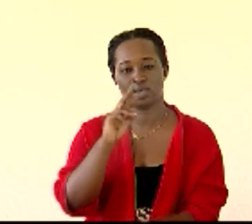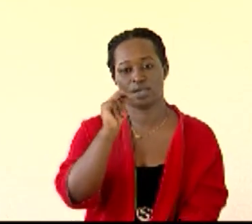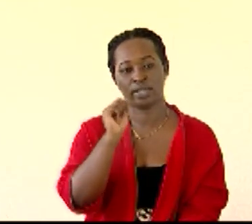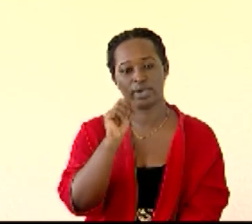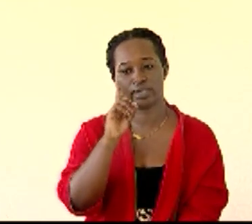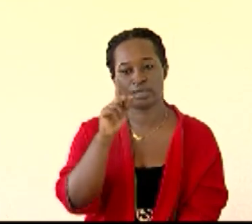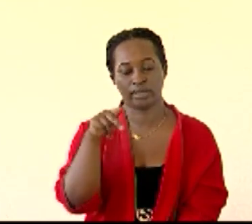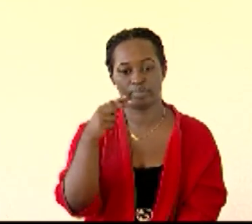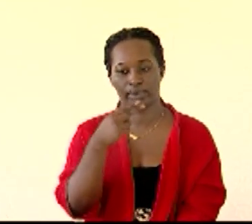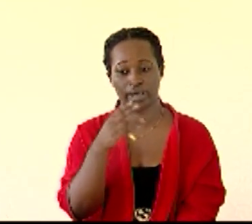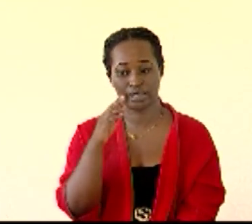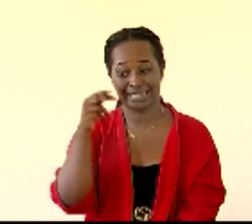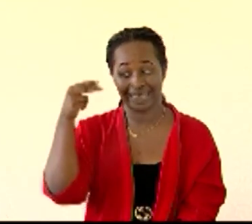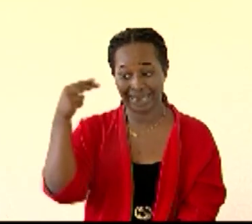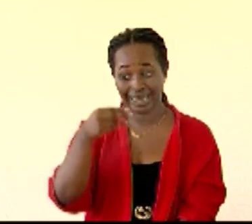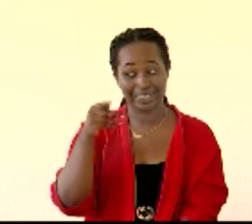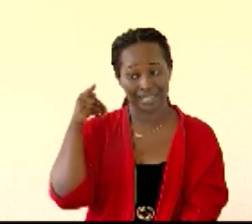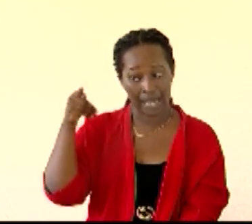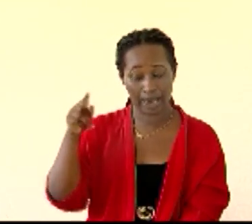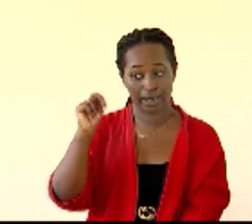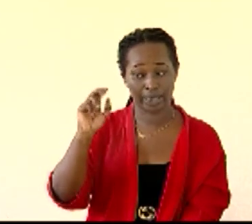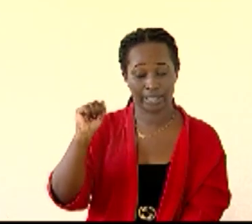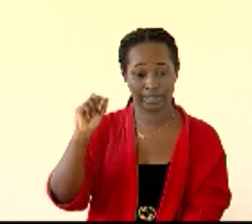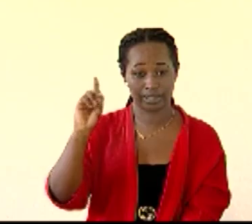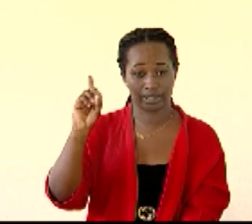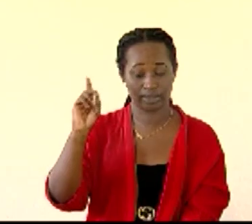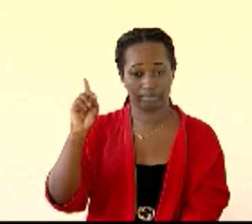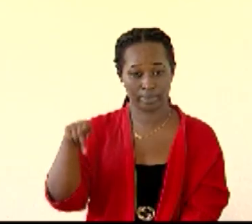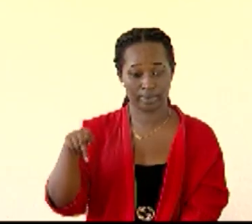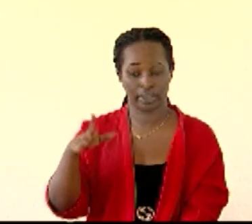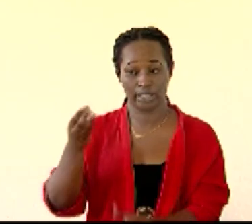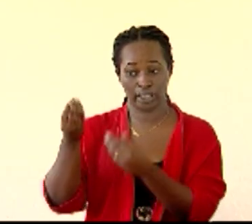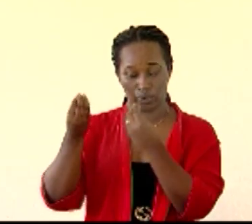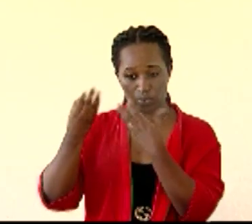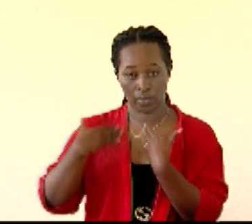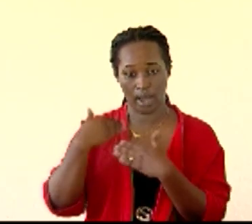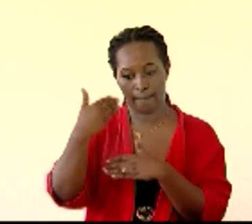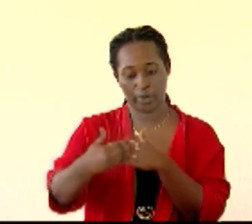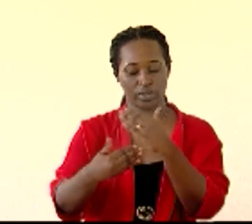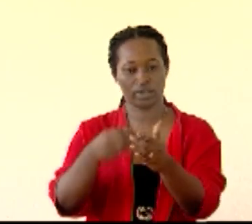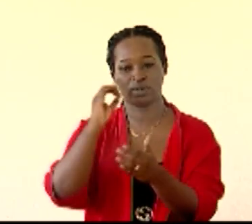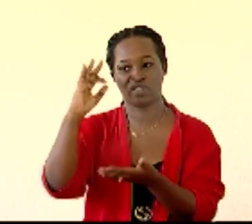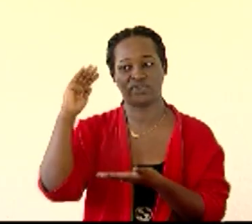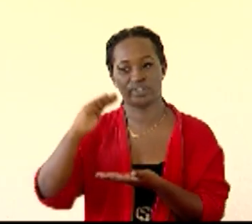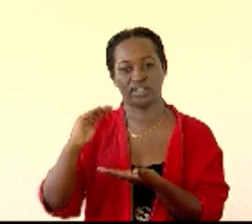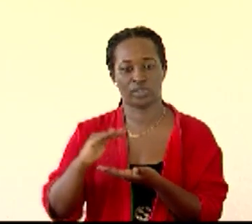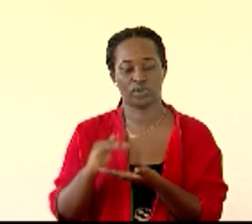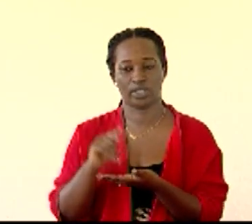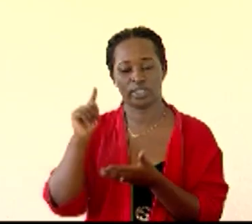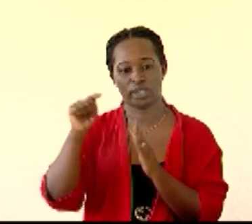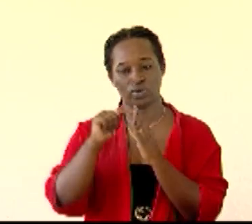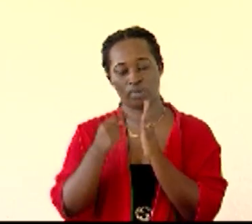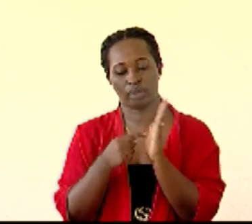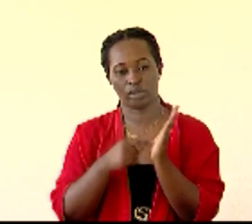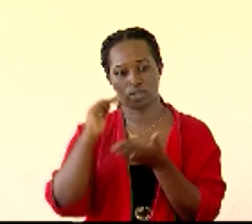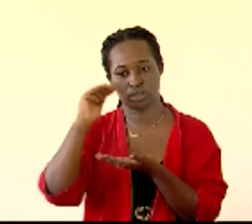So the H on NADIP is actually to give us a sense of the process of reduction, that a compound is reduced.